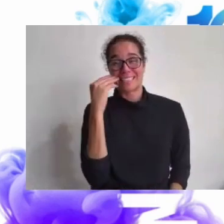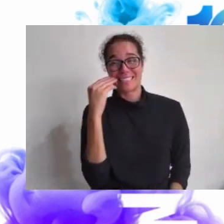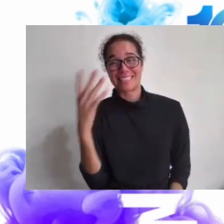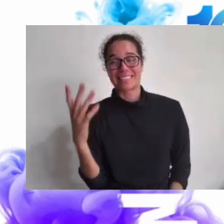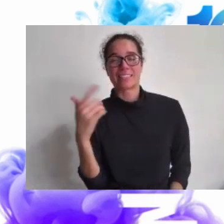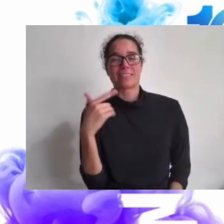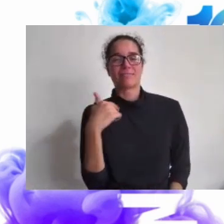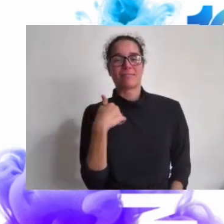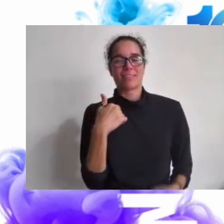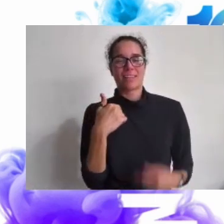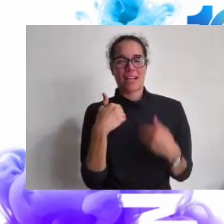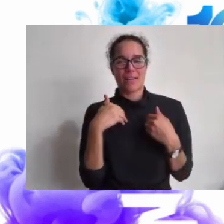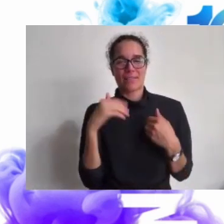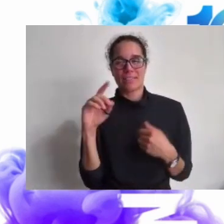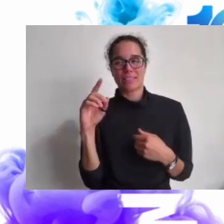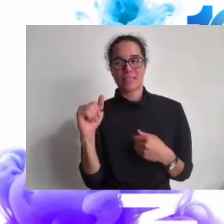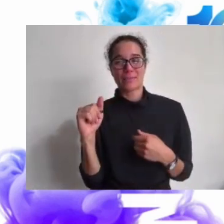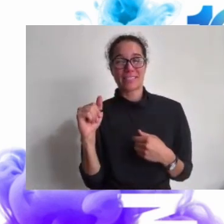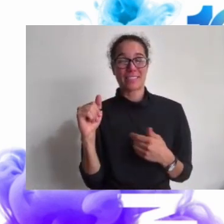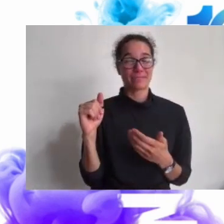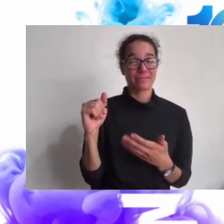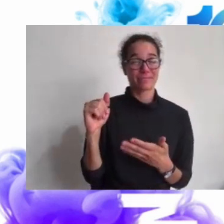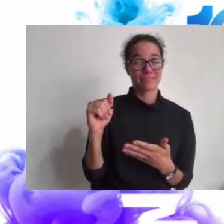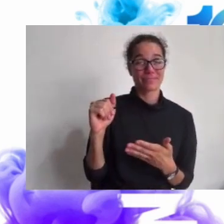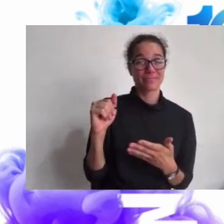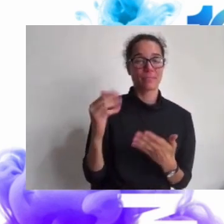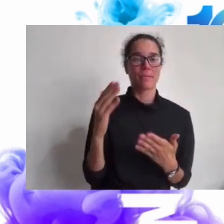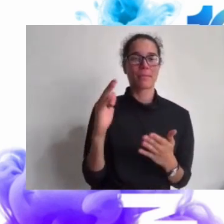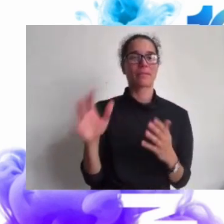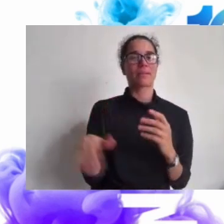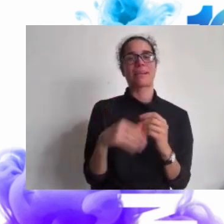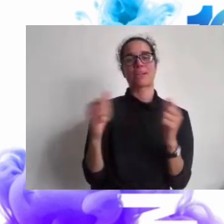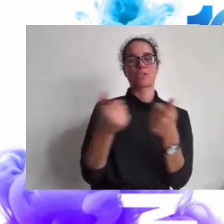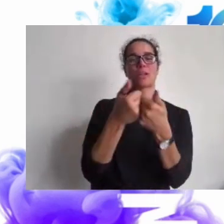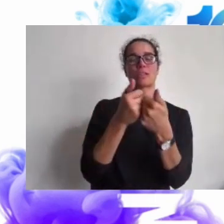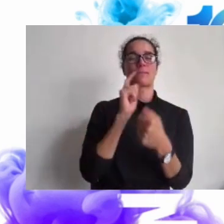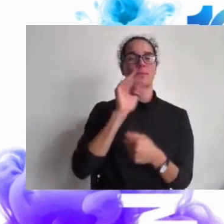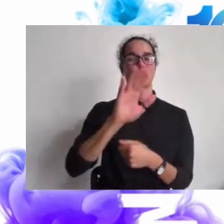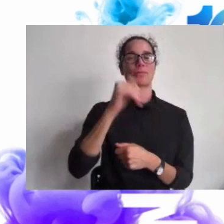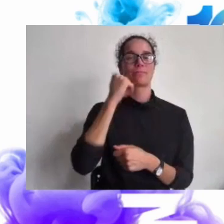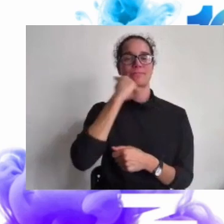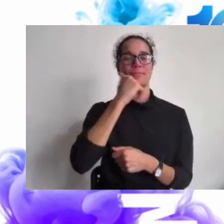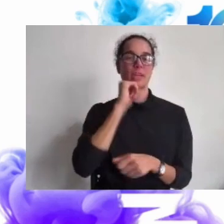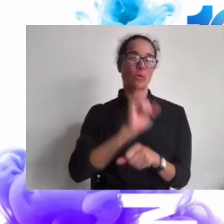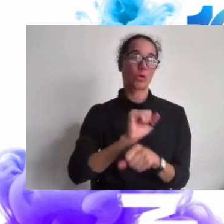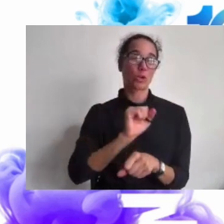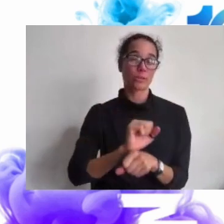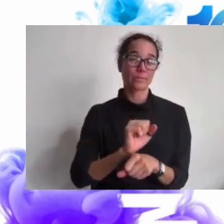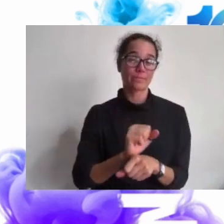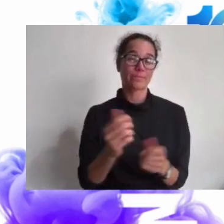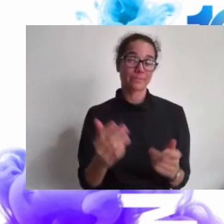might challenge you in your day-to-day work.